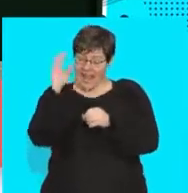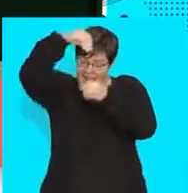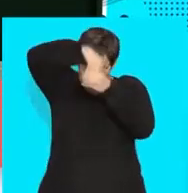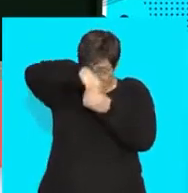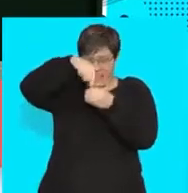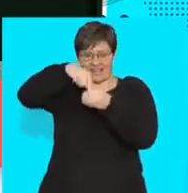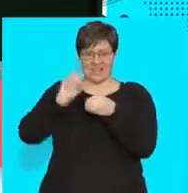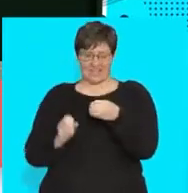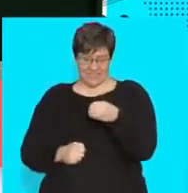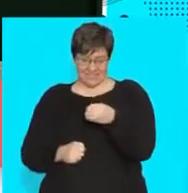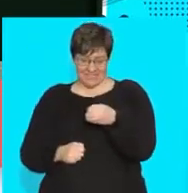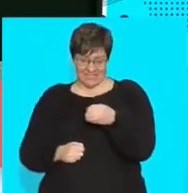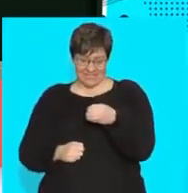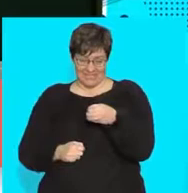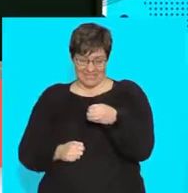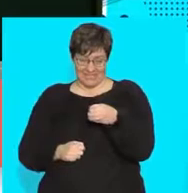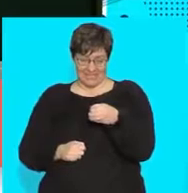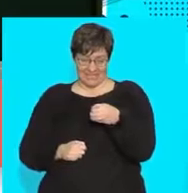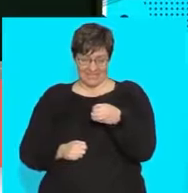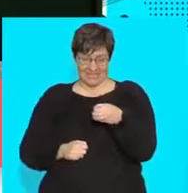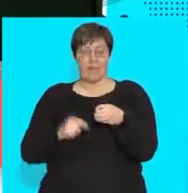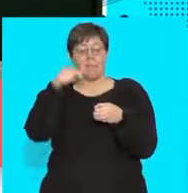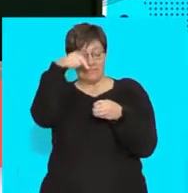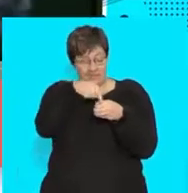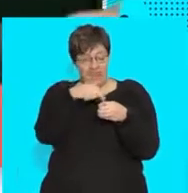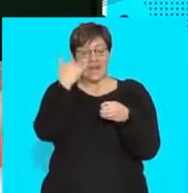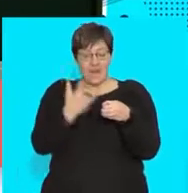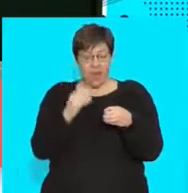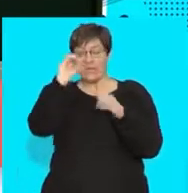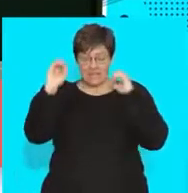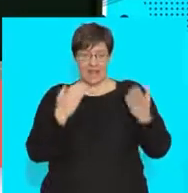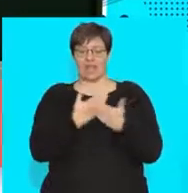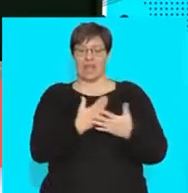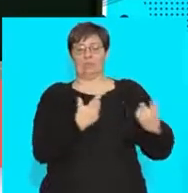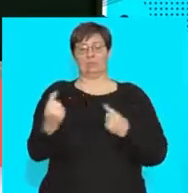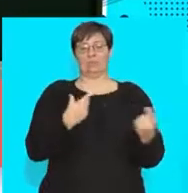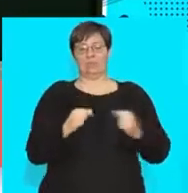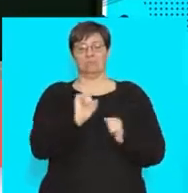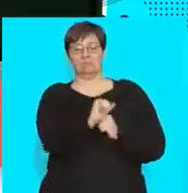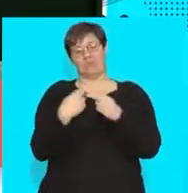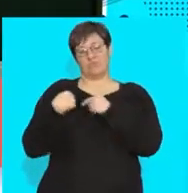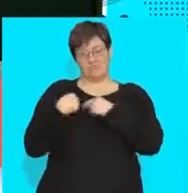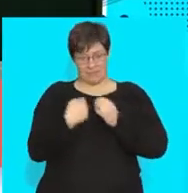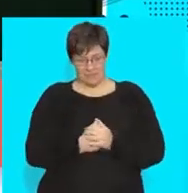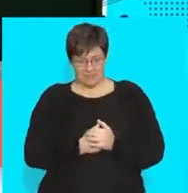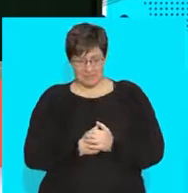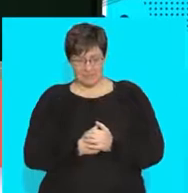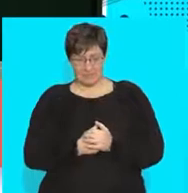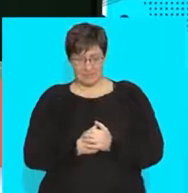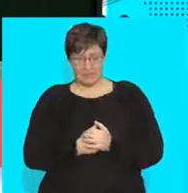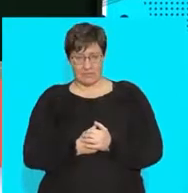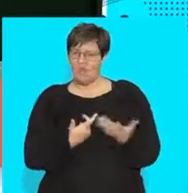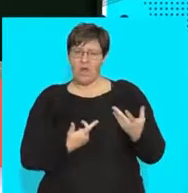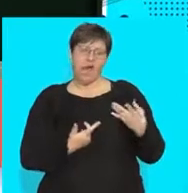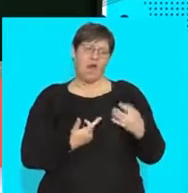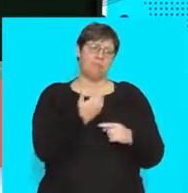inside the cell that makes the cell able to do what it needs to do. So inside a